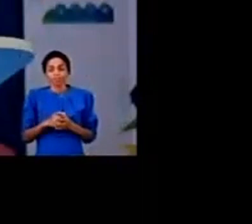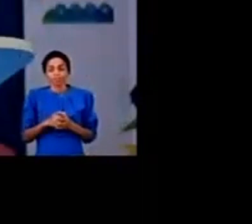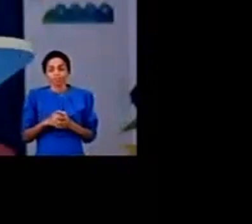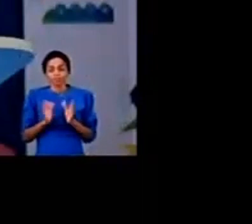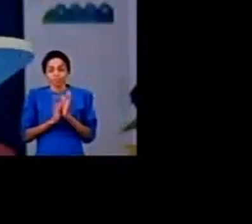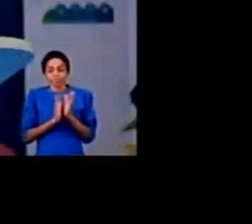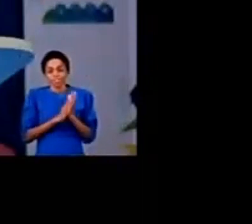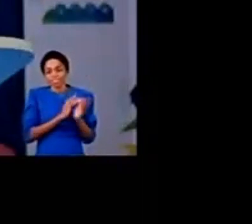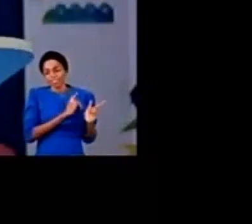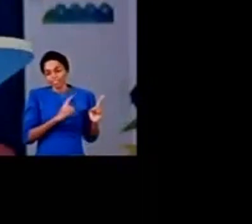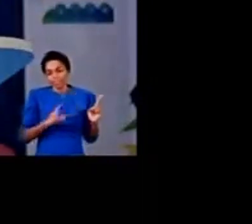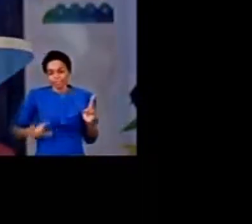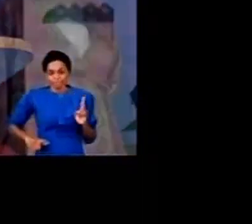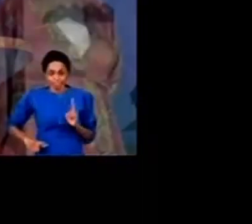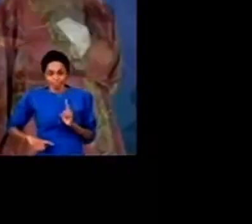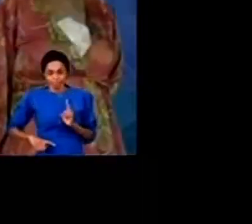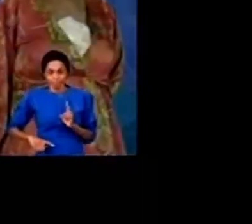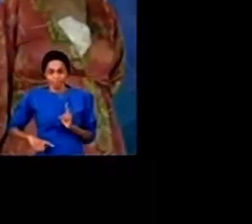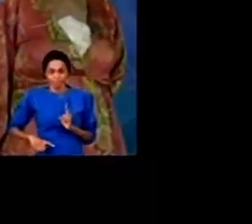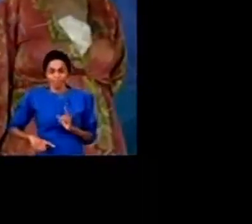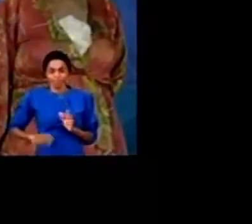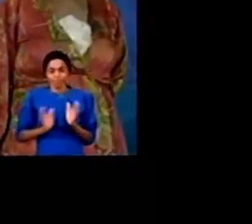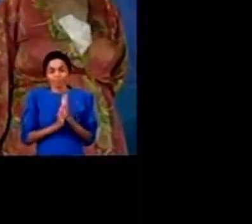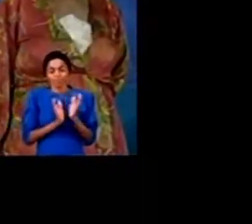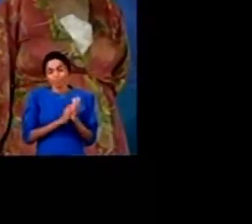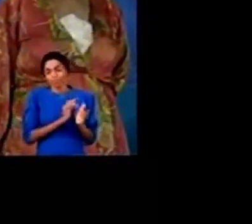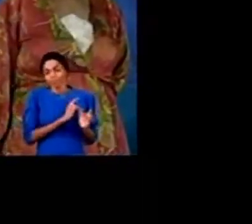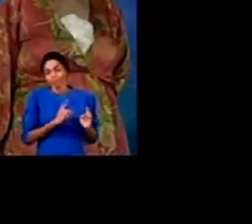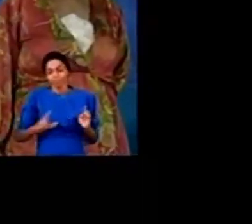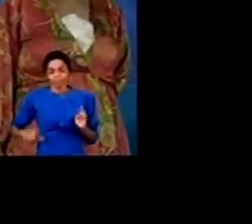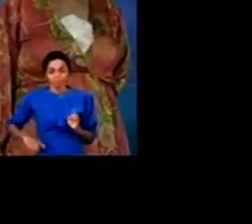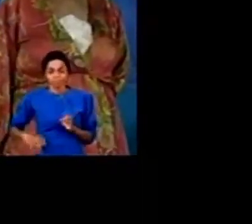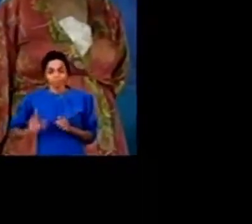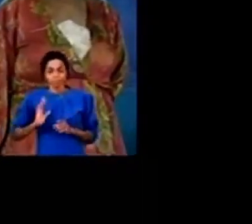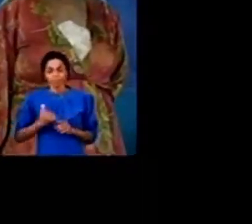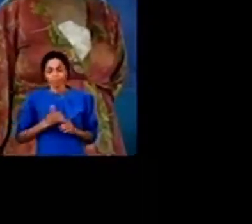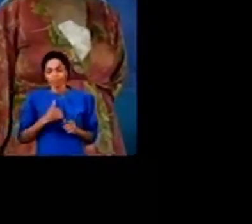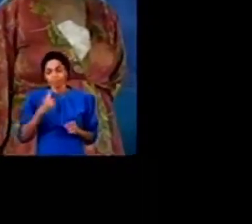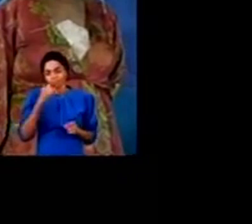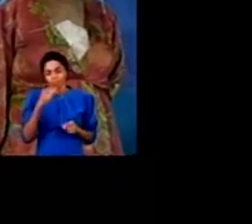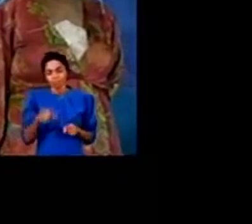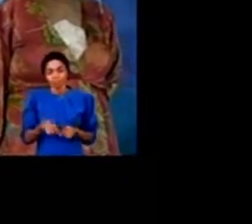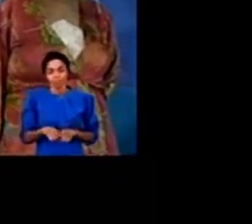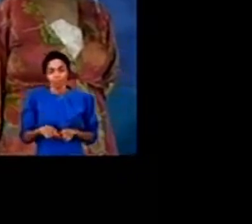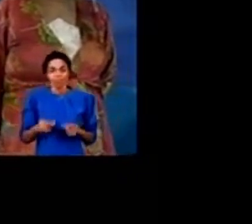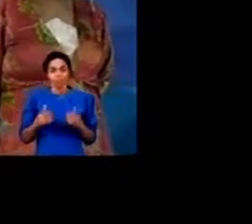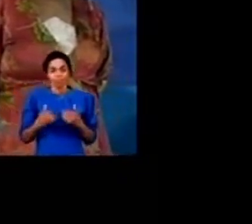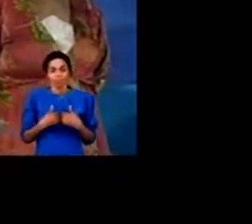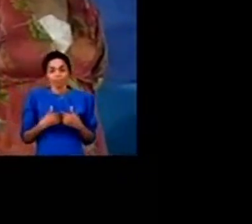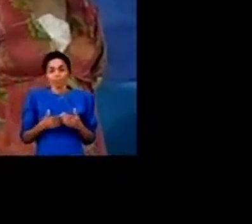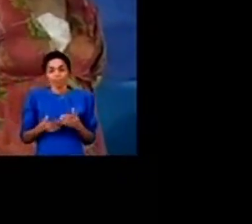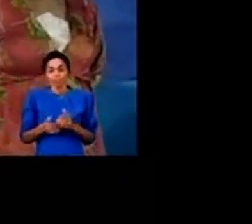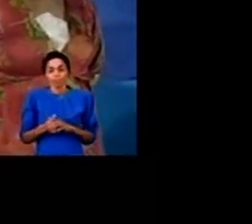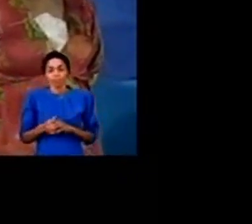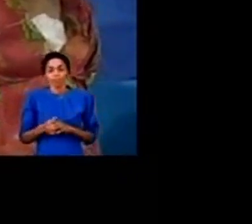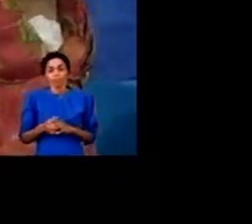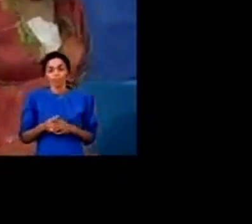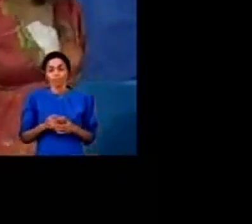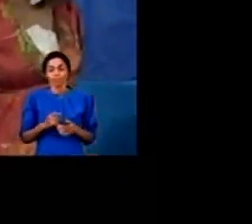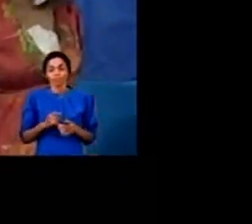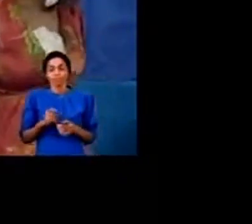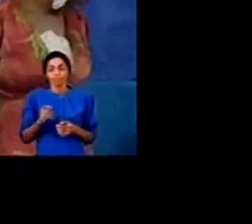amenorrhea for more than a year. And as a result of the prayer of our Father in the Lord, she has received her healing. Praise the